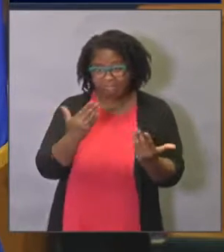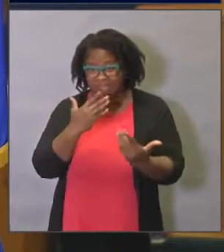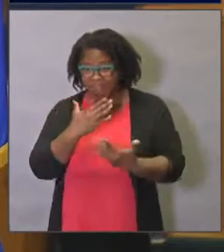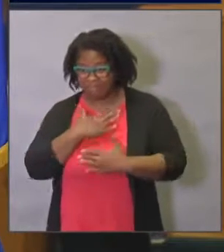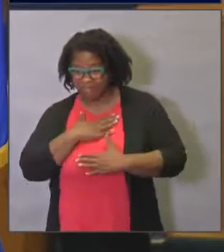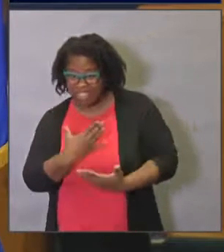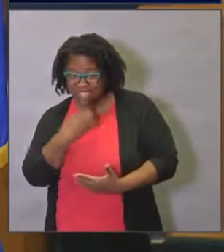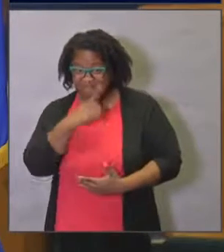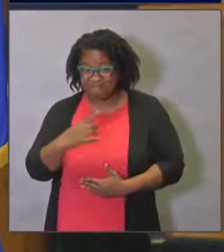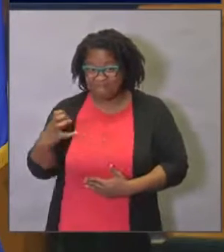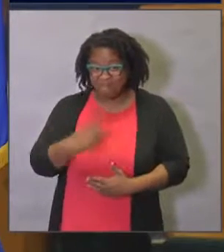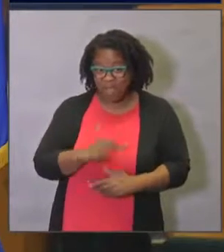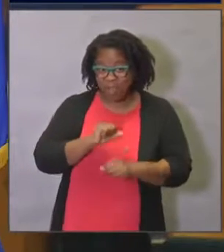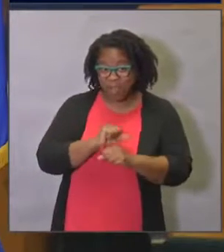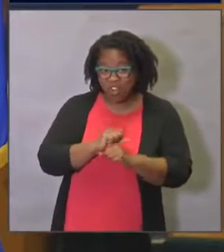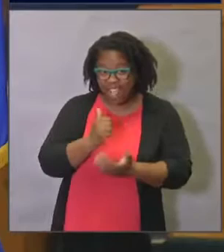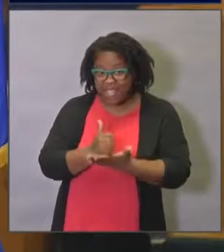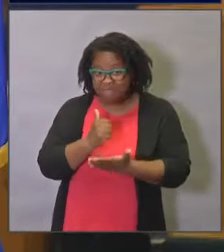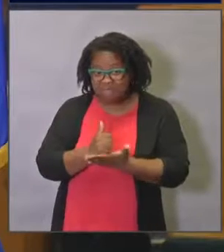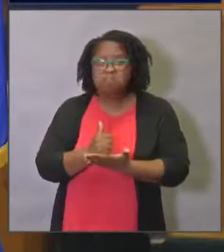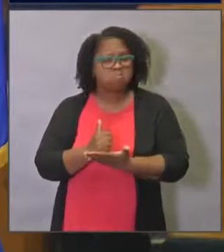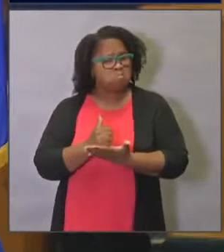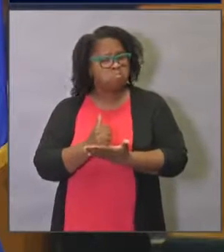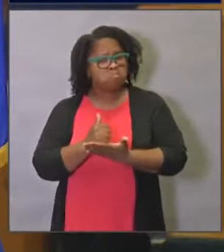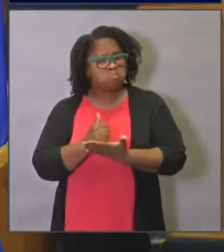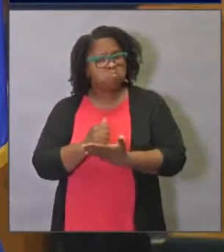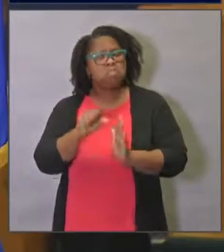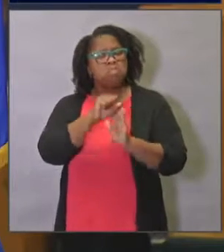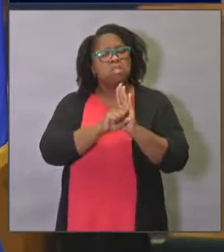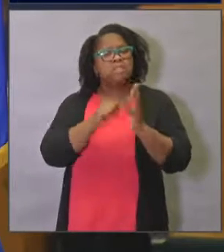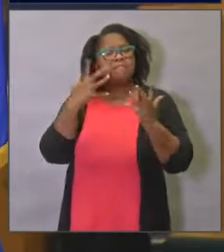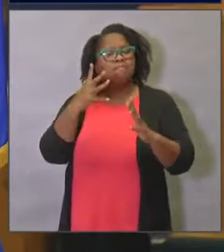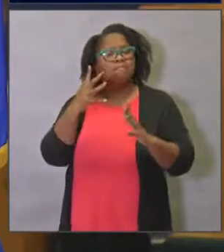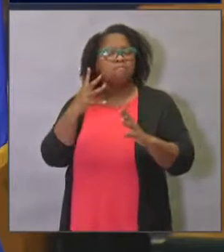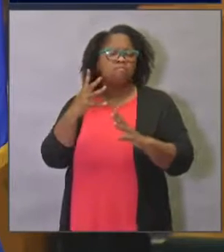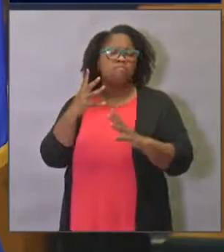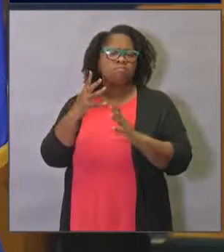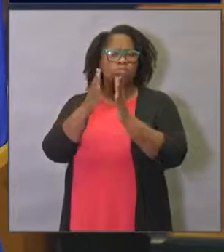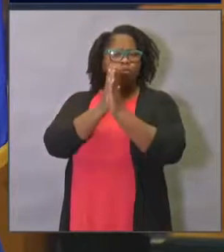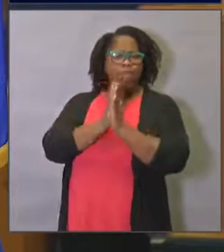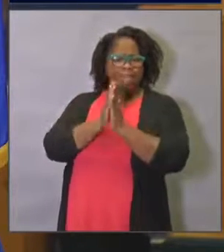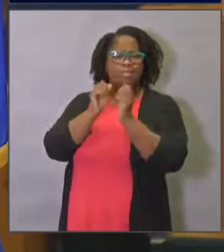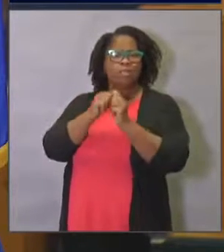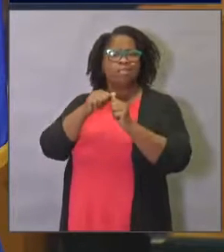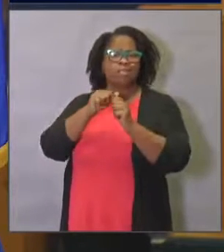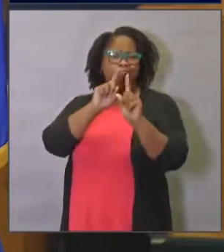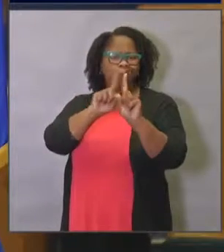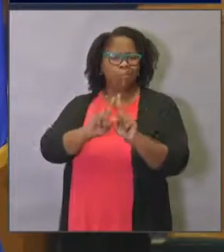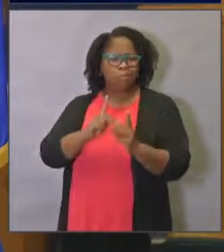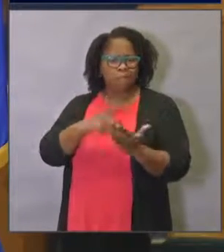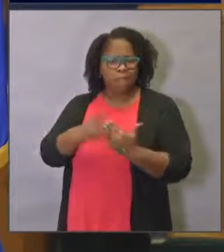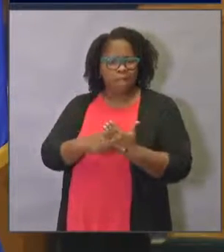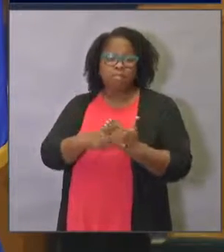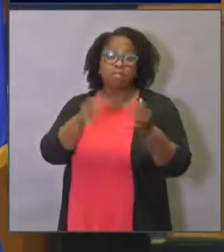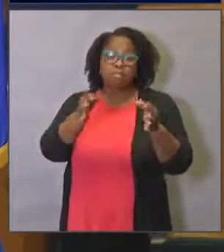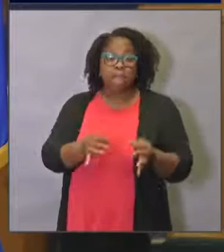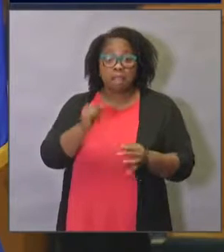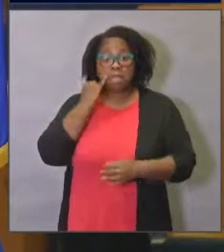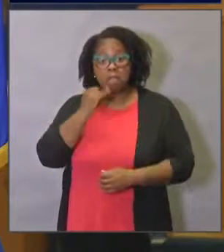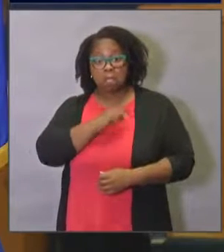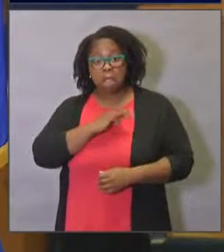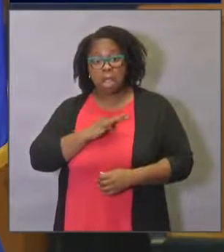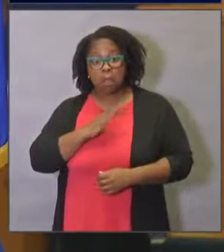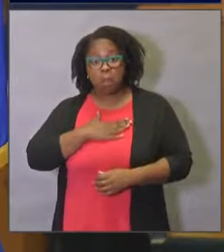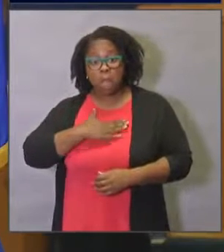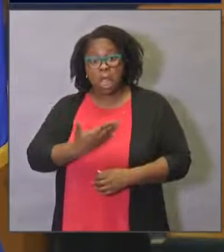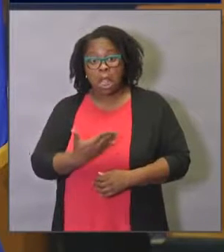coming back. The state has also made those efforts through a variety of programs. And certainly if staff do come back and are willing to come back and